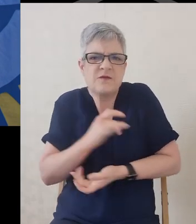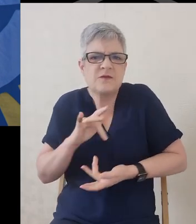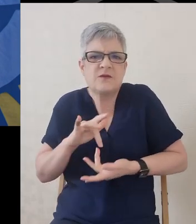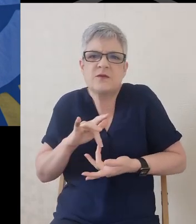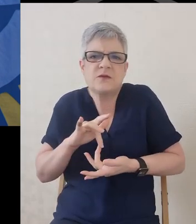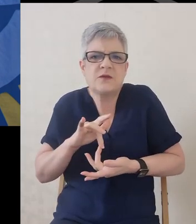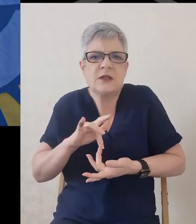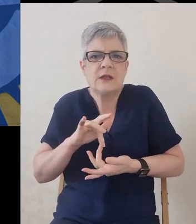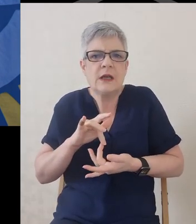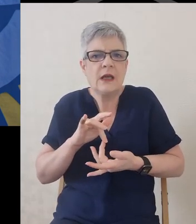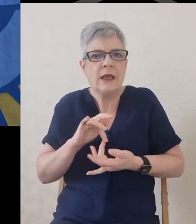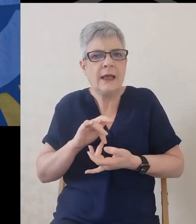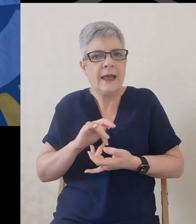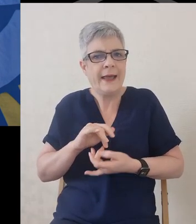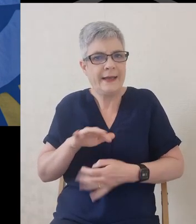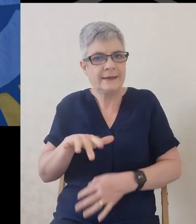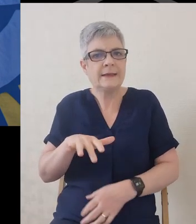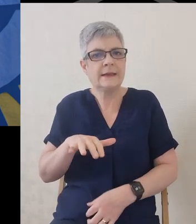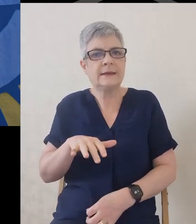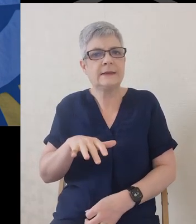existence.